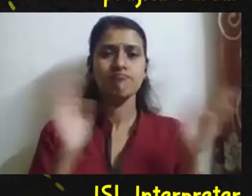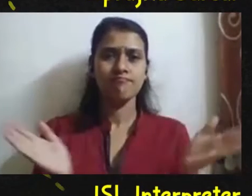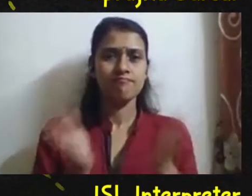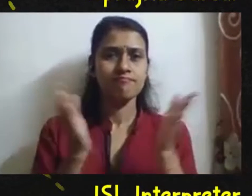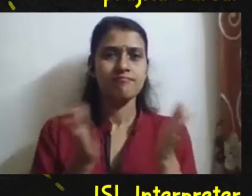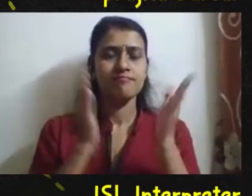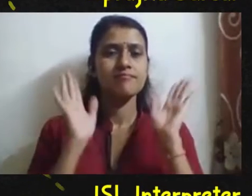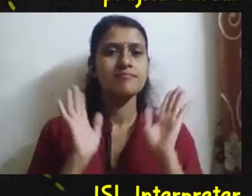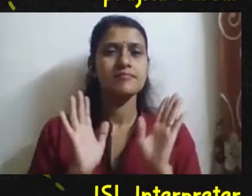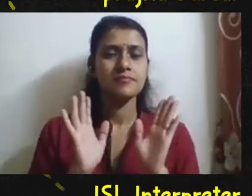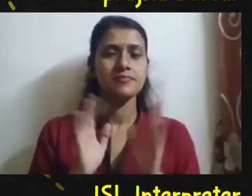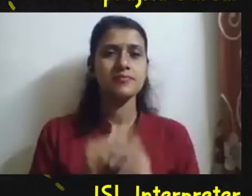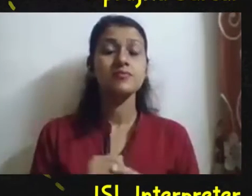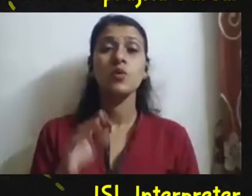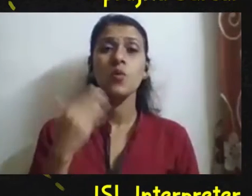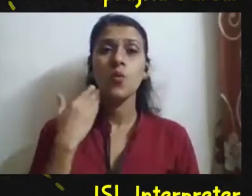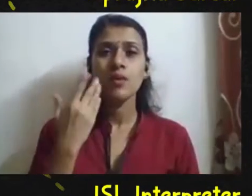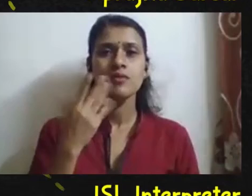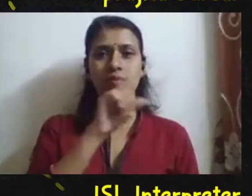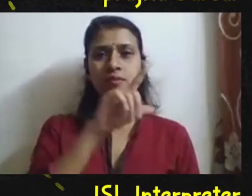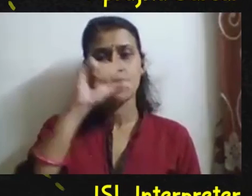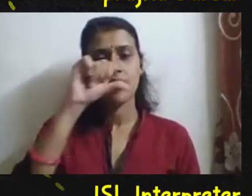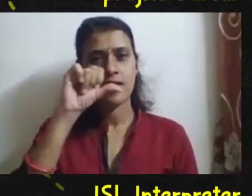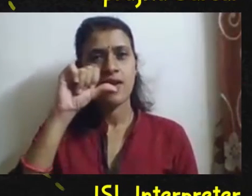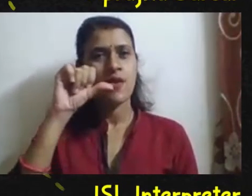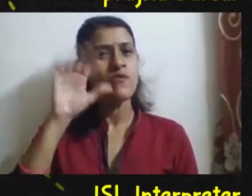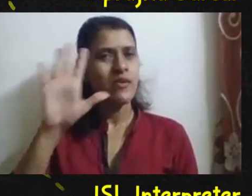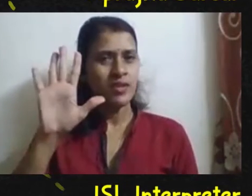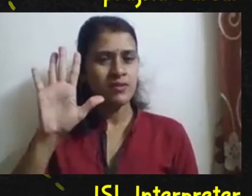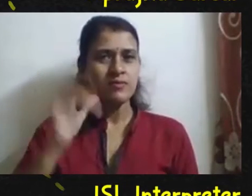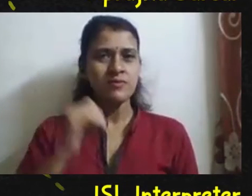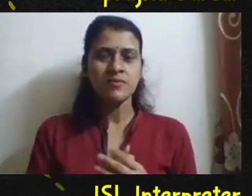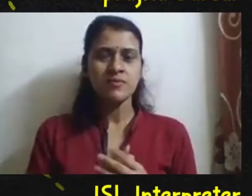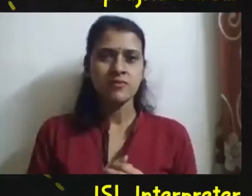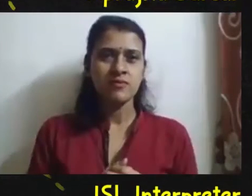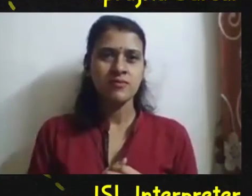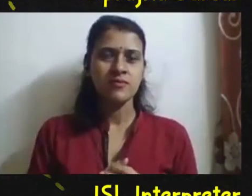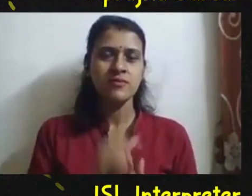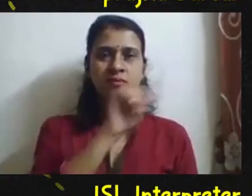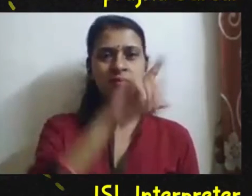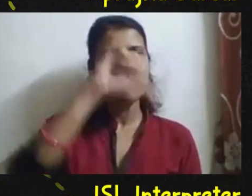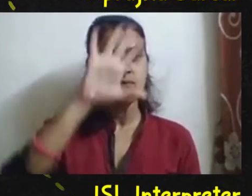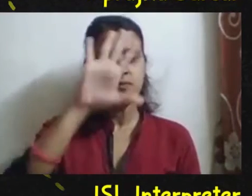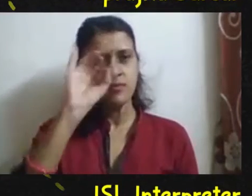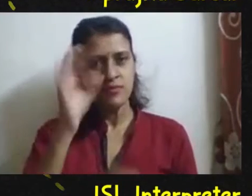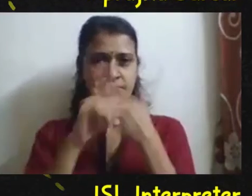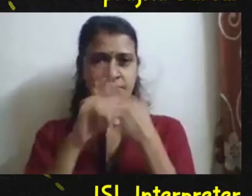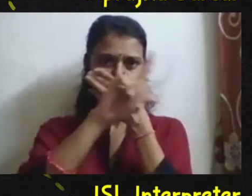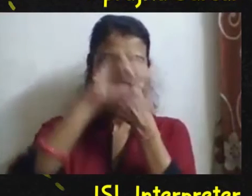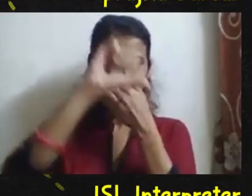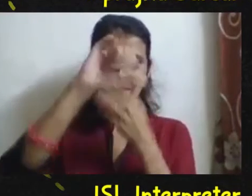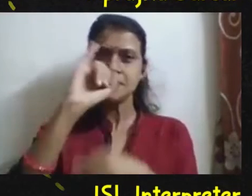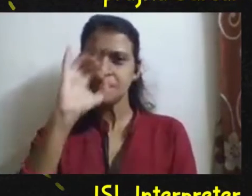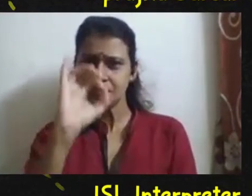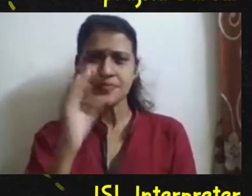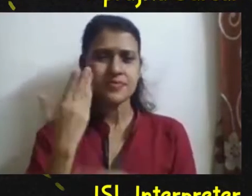And when we come to the 1950s, and even in the latest 2015-16